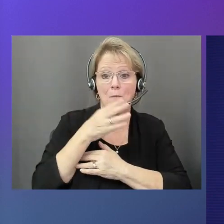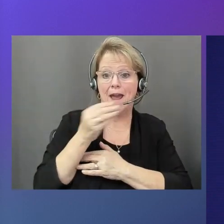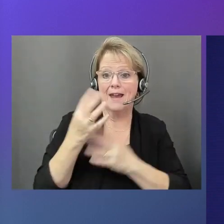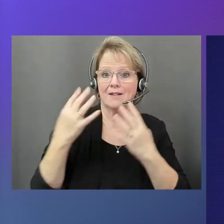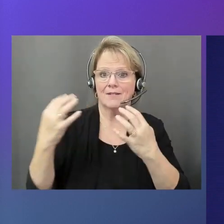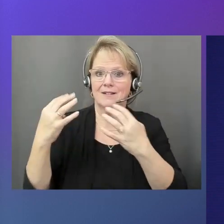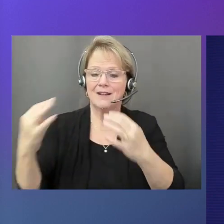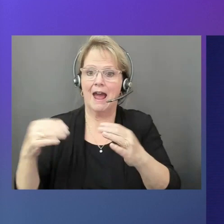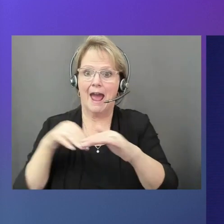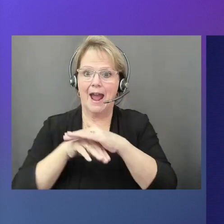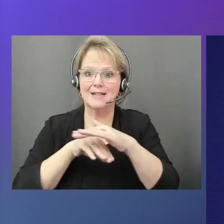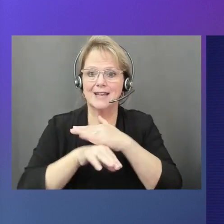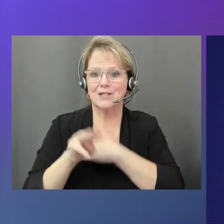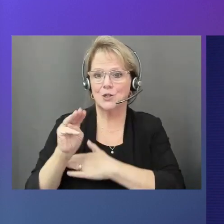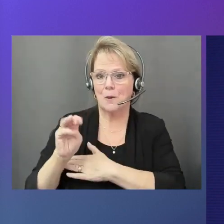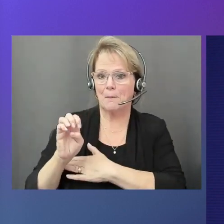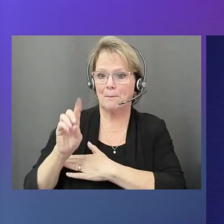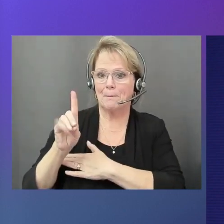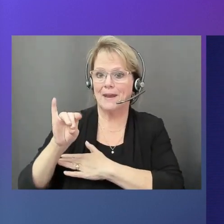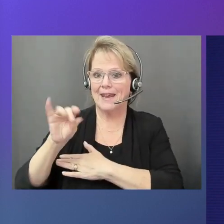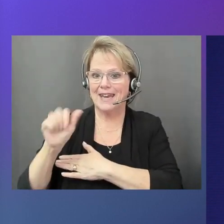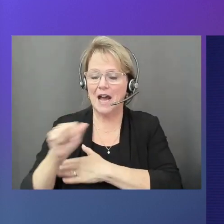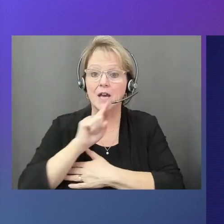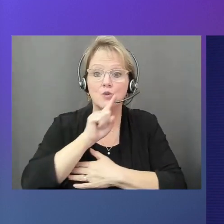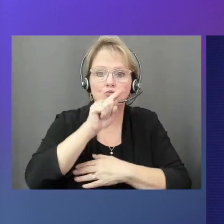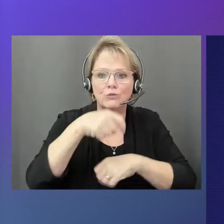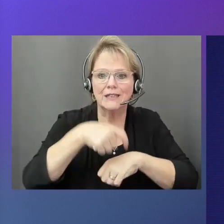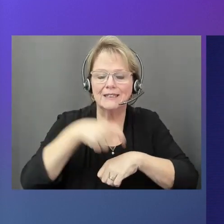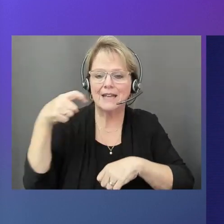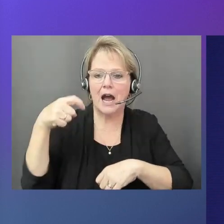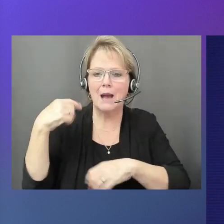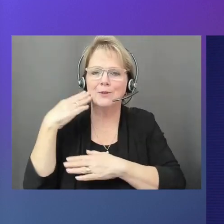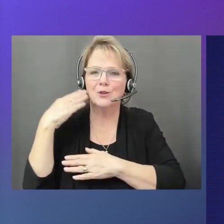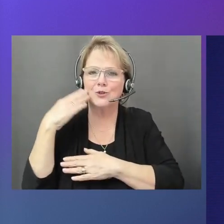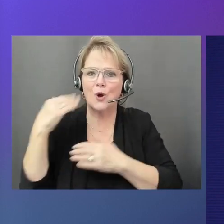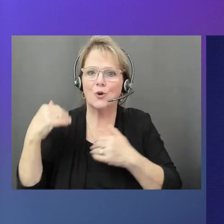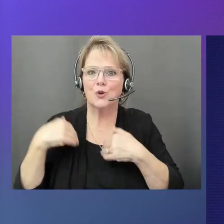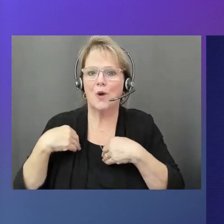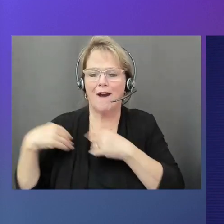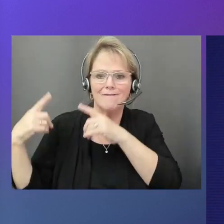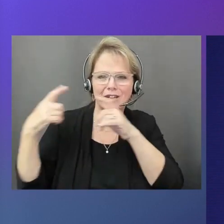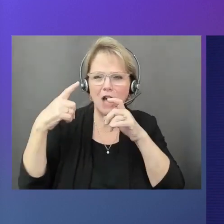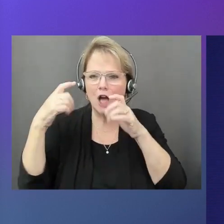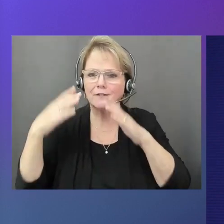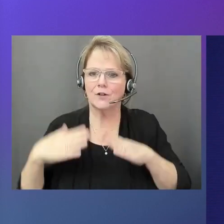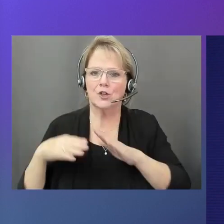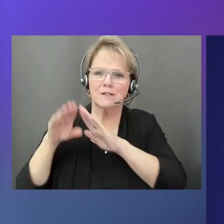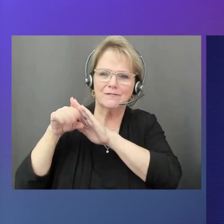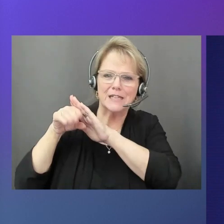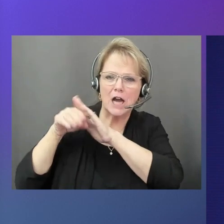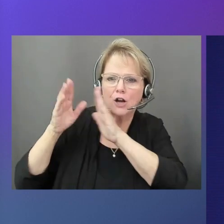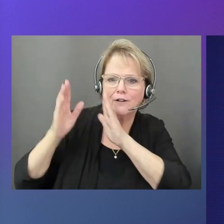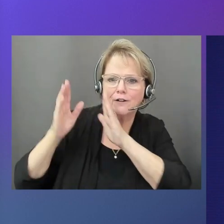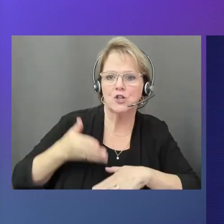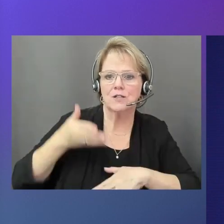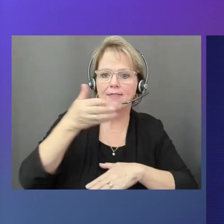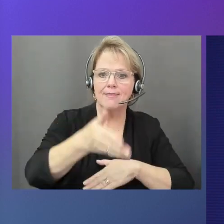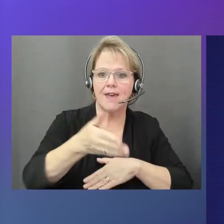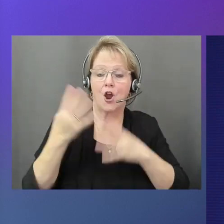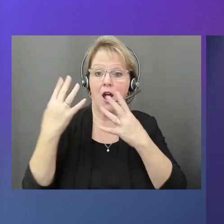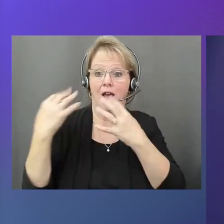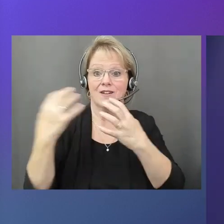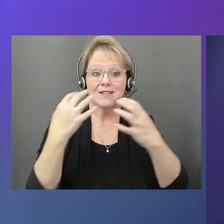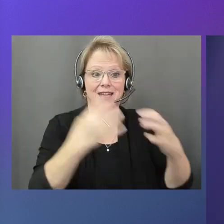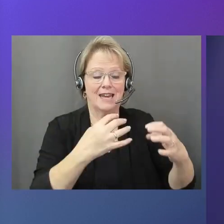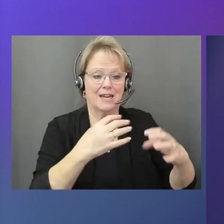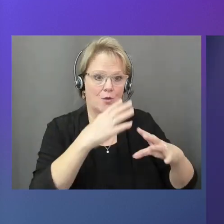real time. You've got first-class photography and videographers, or photographers and videographers at the stadium. They're capturing images before the